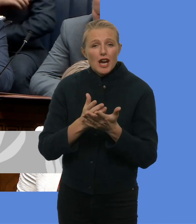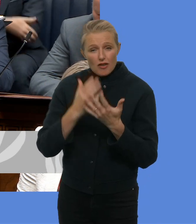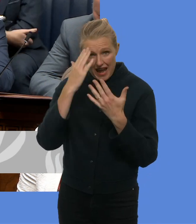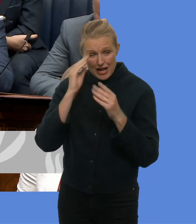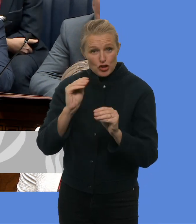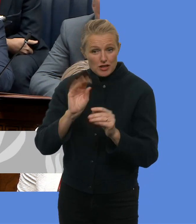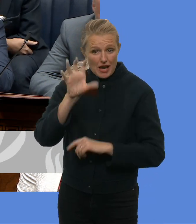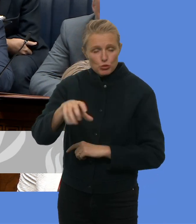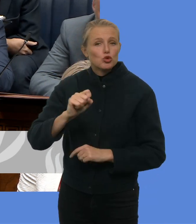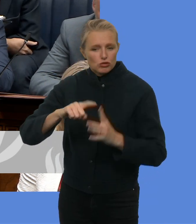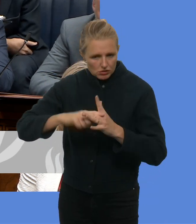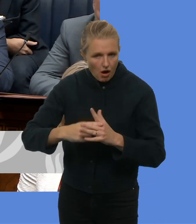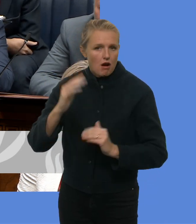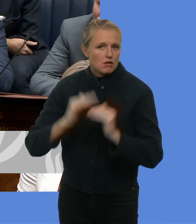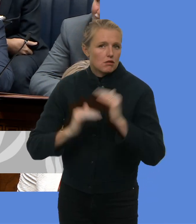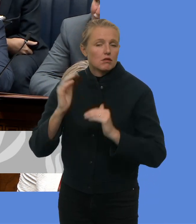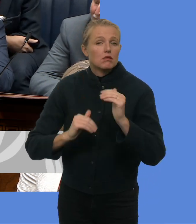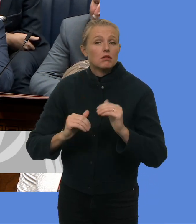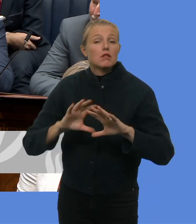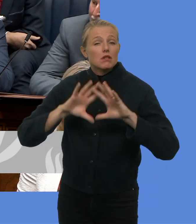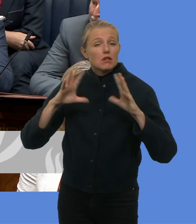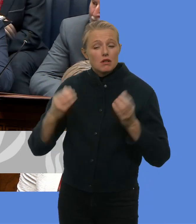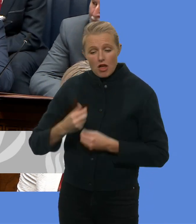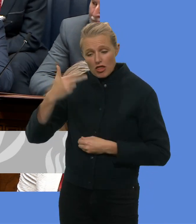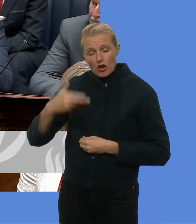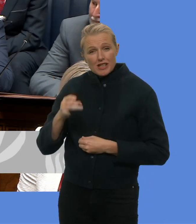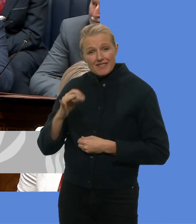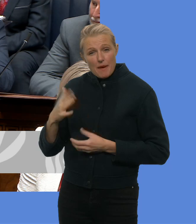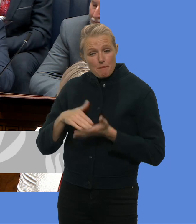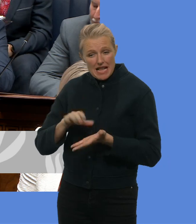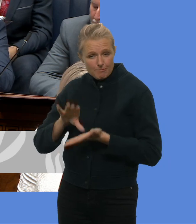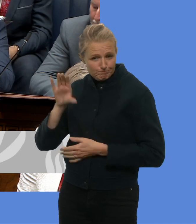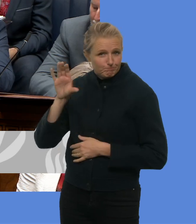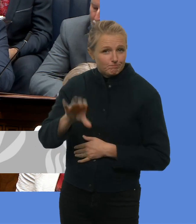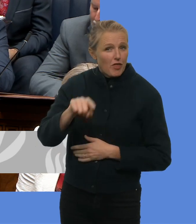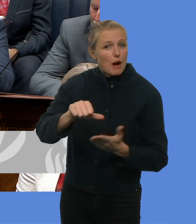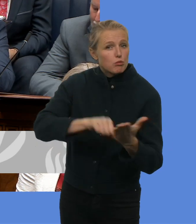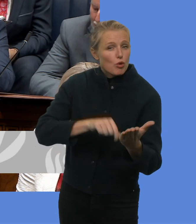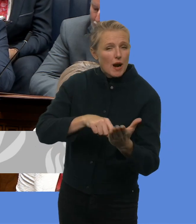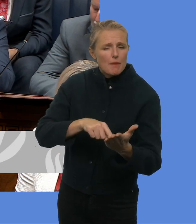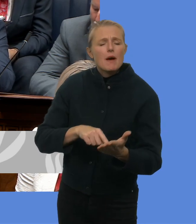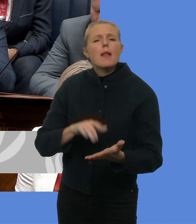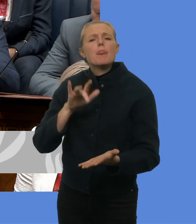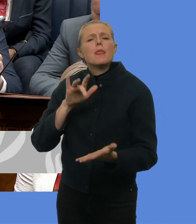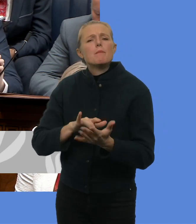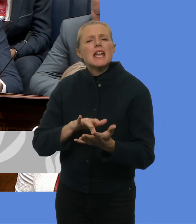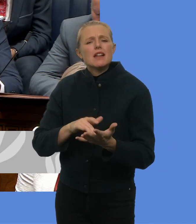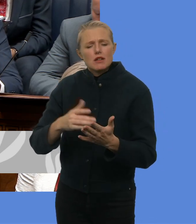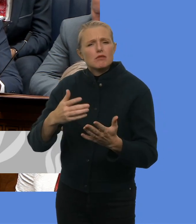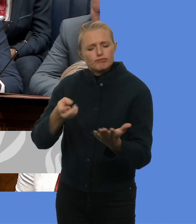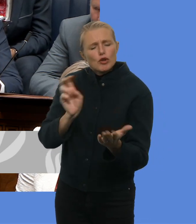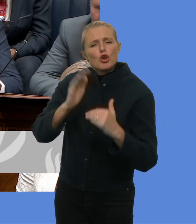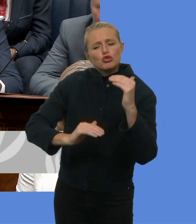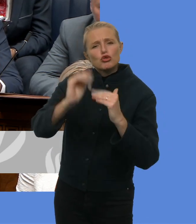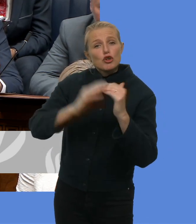award and for investment of £375 million on the programme. The main works construction contract was signed on the